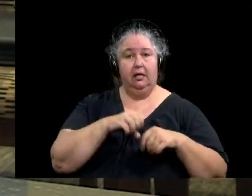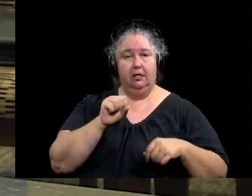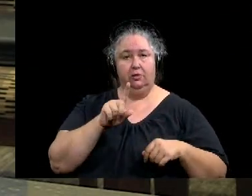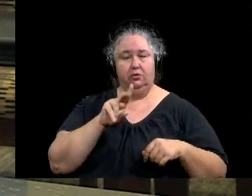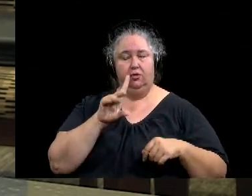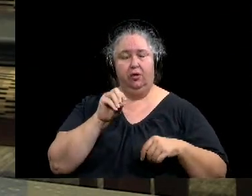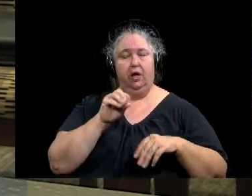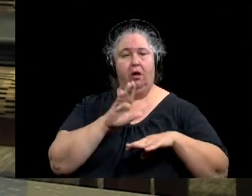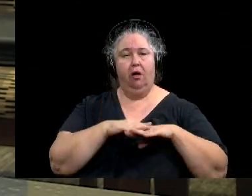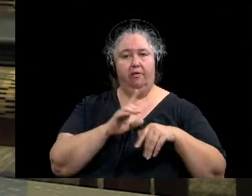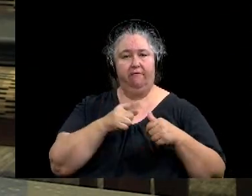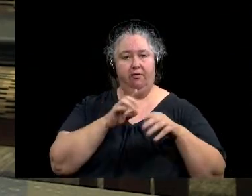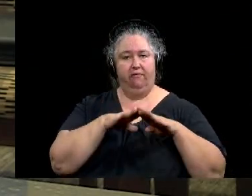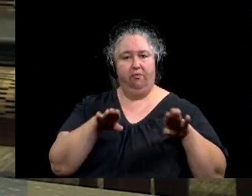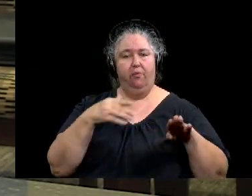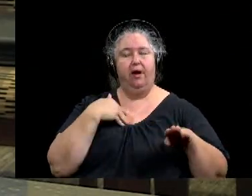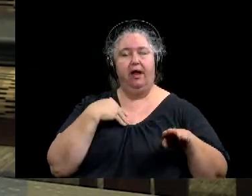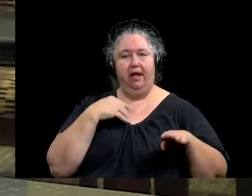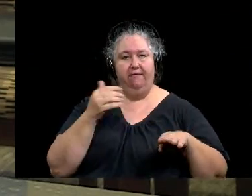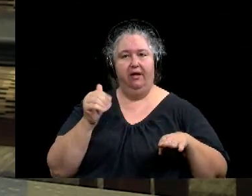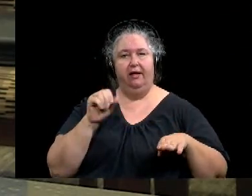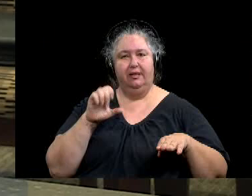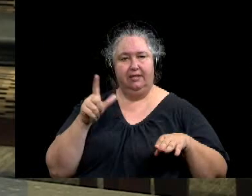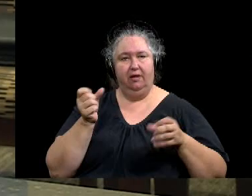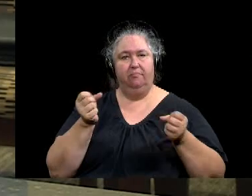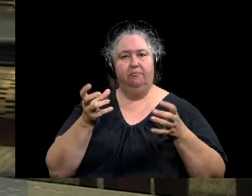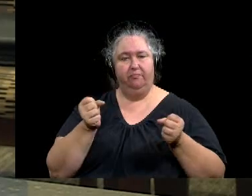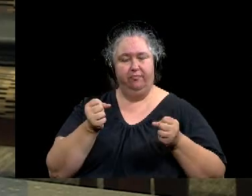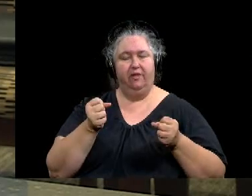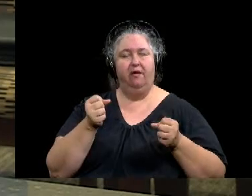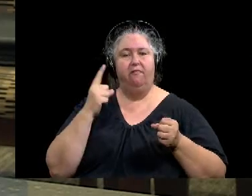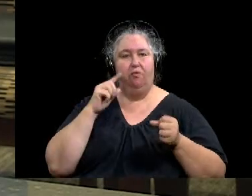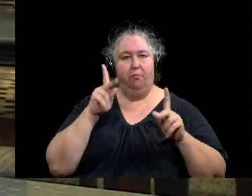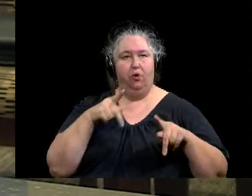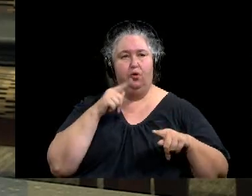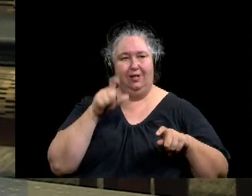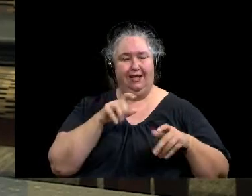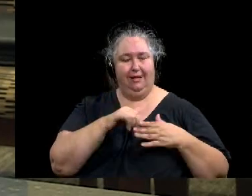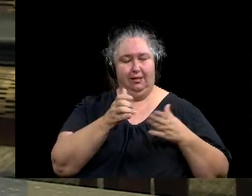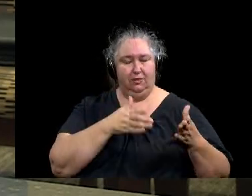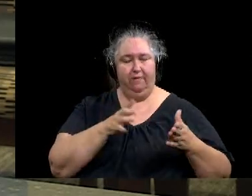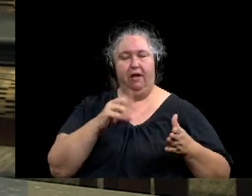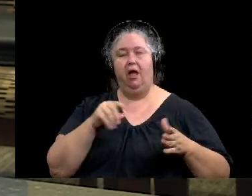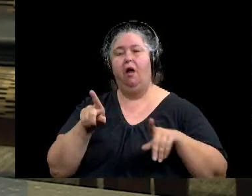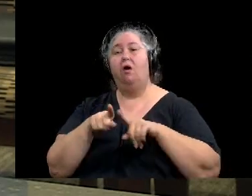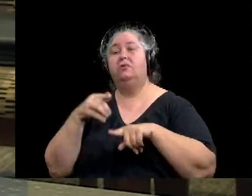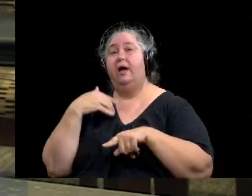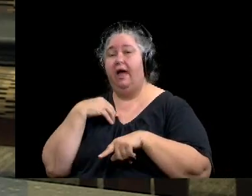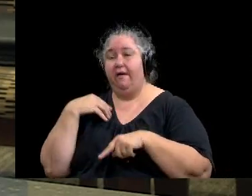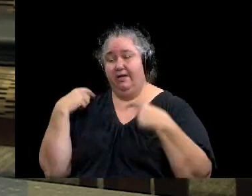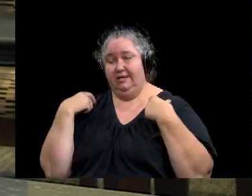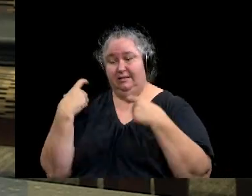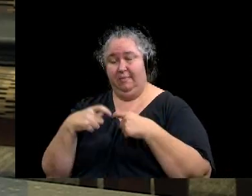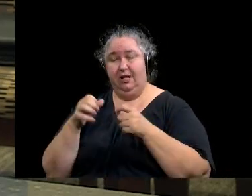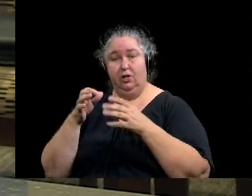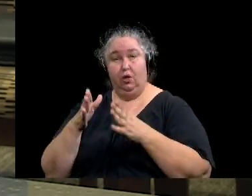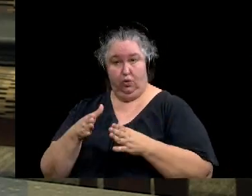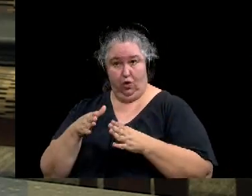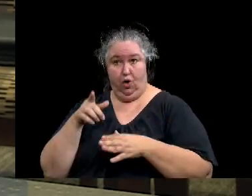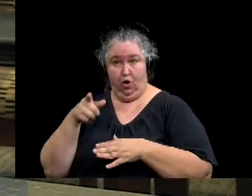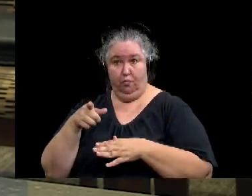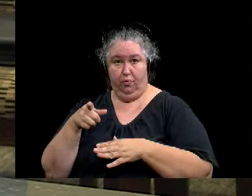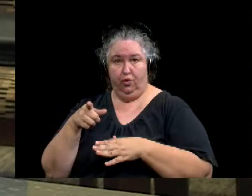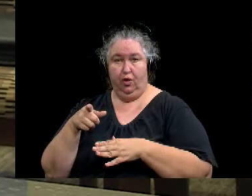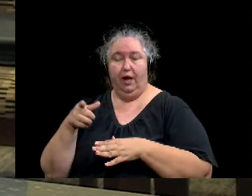floor, we are doing an American Sign Language translation for those persons who need those services. And we also have a Spanish interpreter laying down a